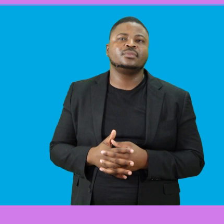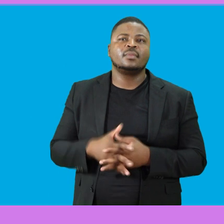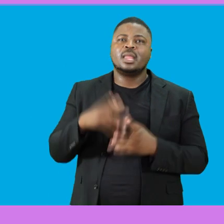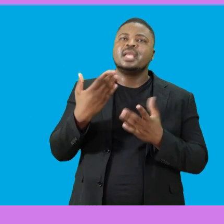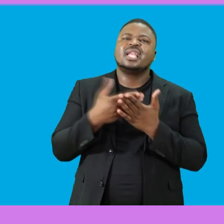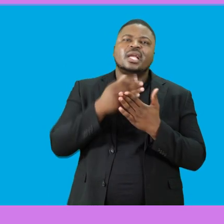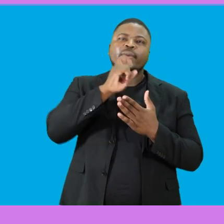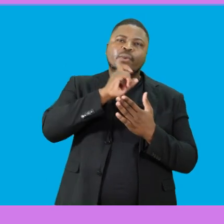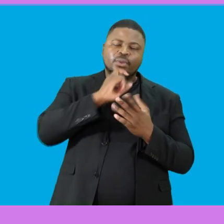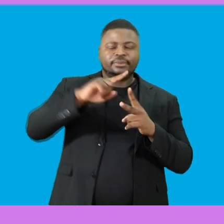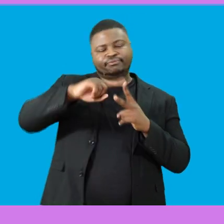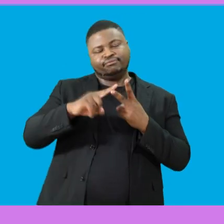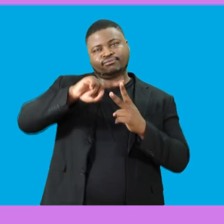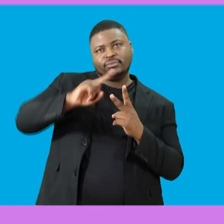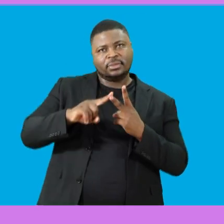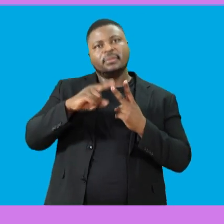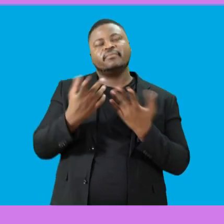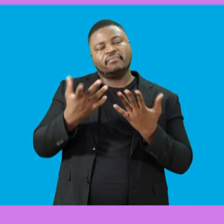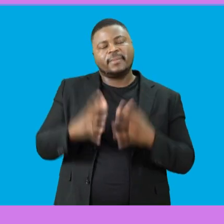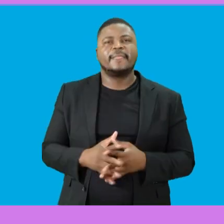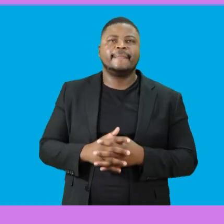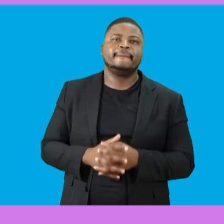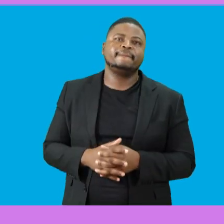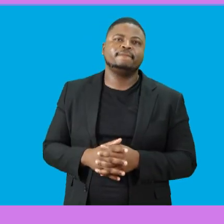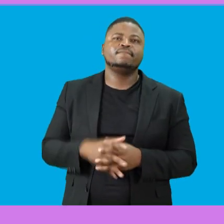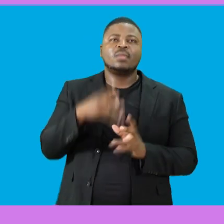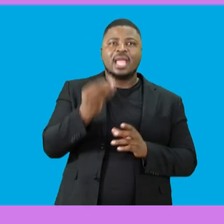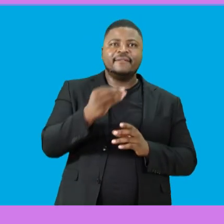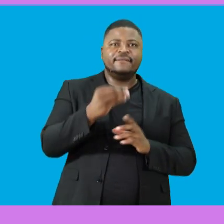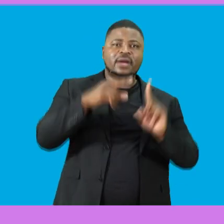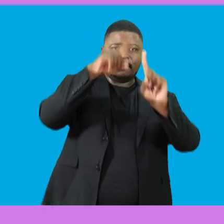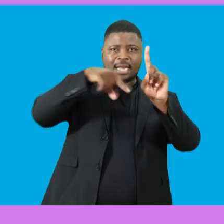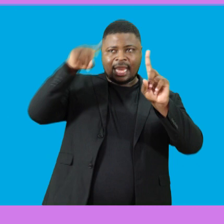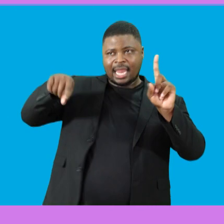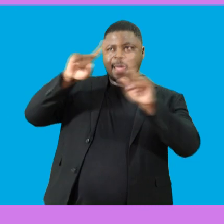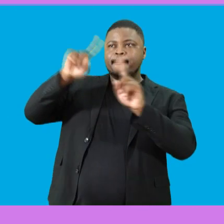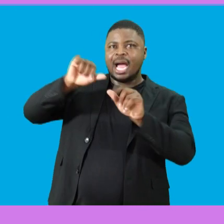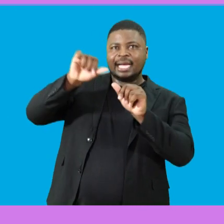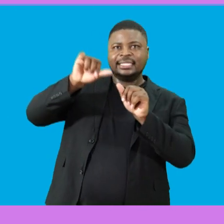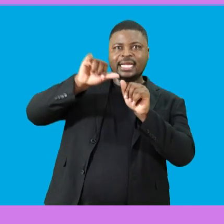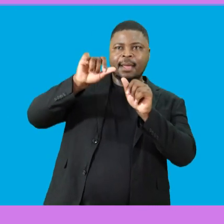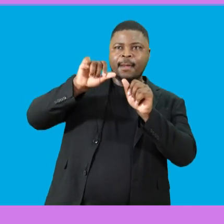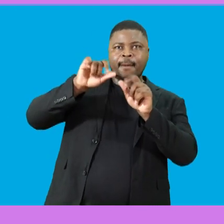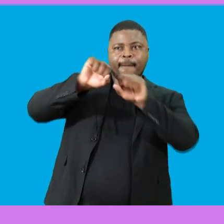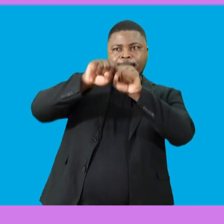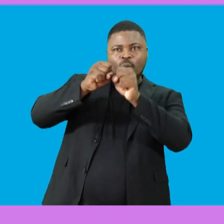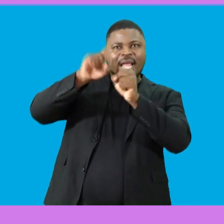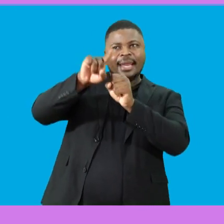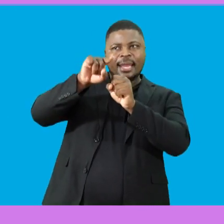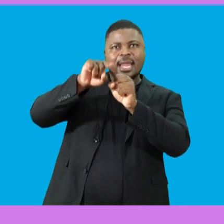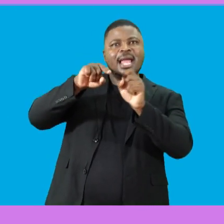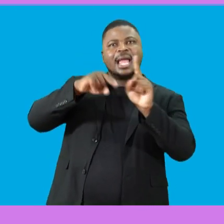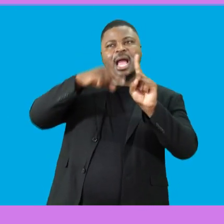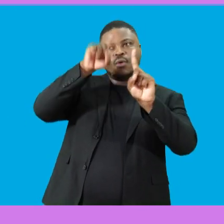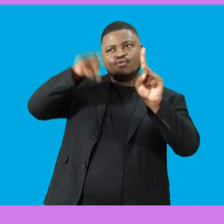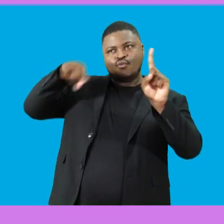be measured, then you are still correct. Then we have a broken line graph which represents discrete data, which is data that